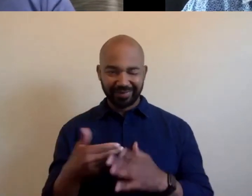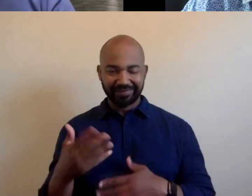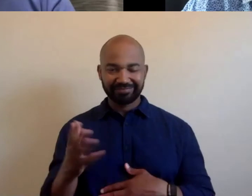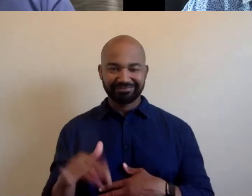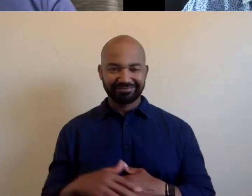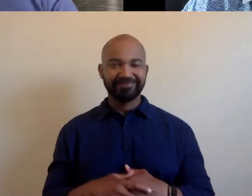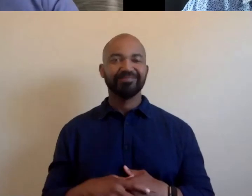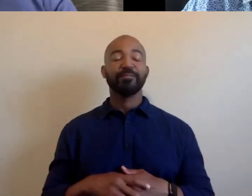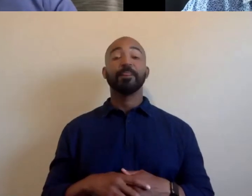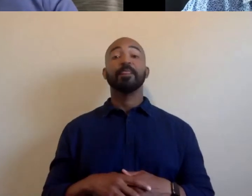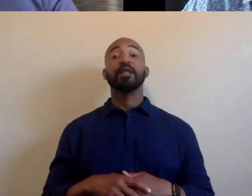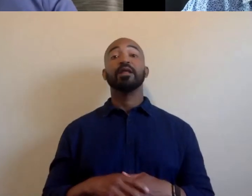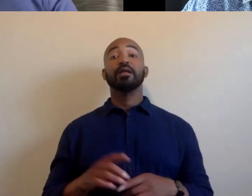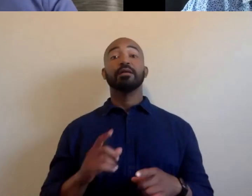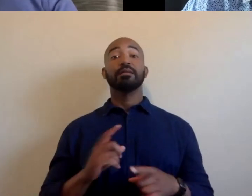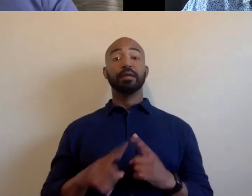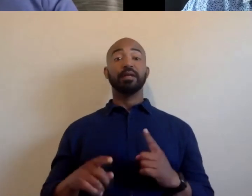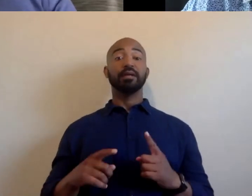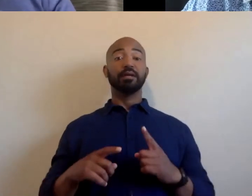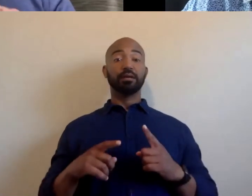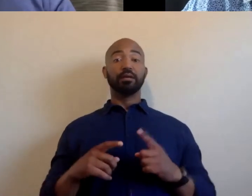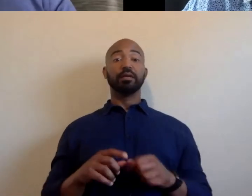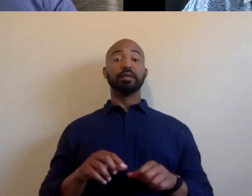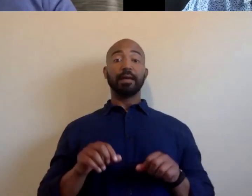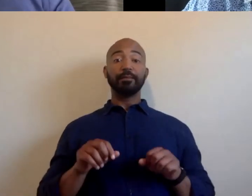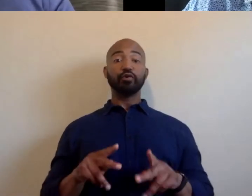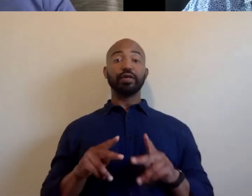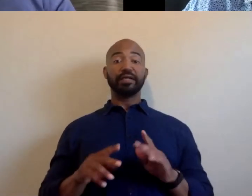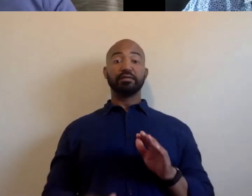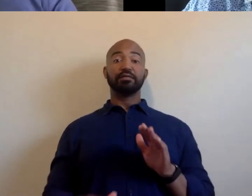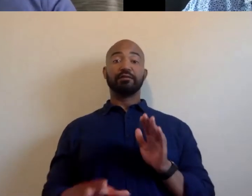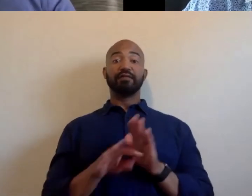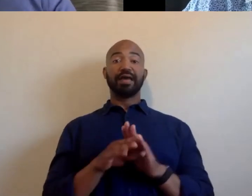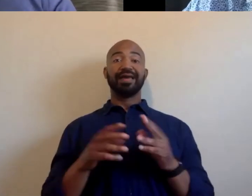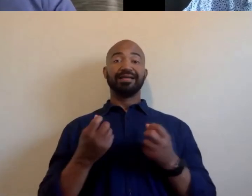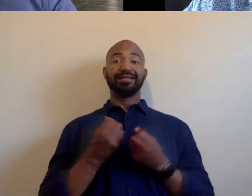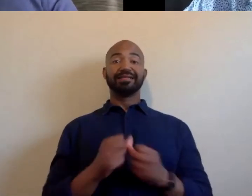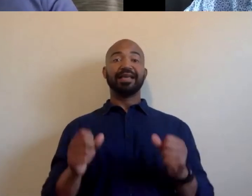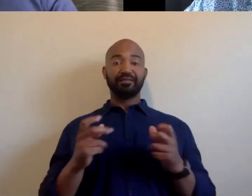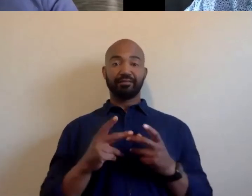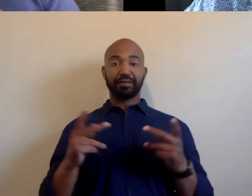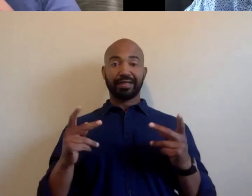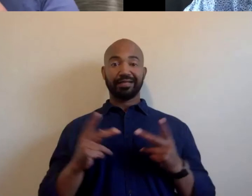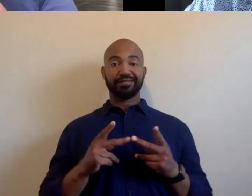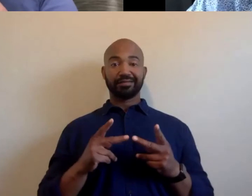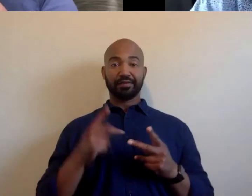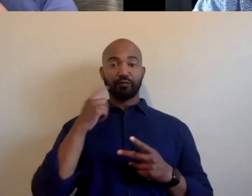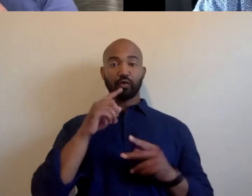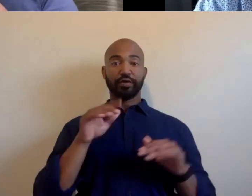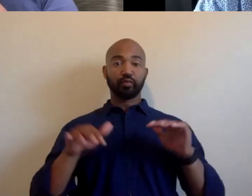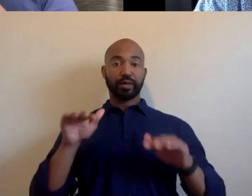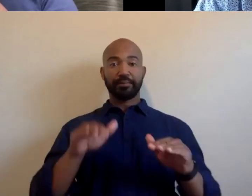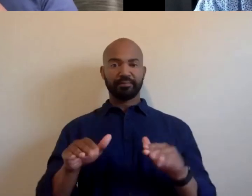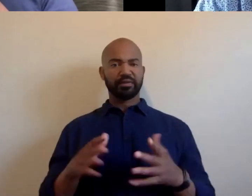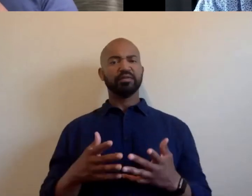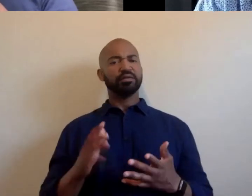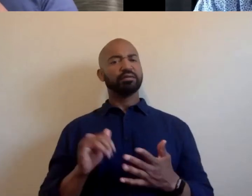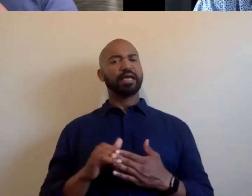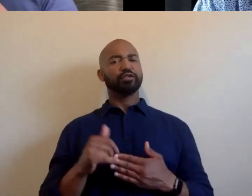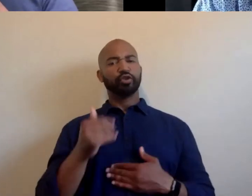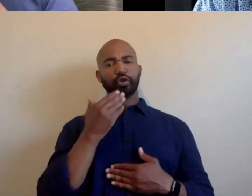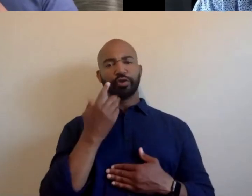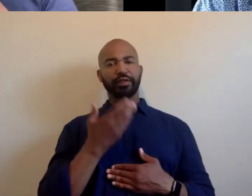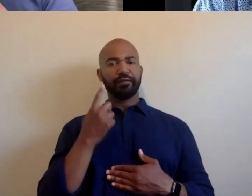And I think definitely opportunities to find safe places to swim would be a great thing for all of us